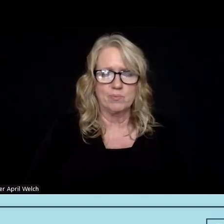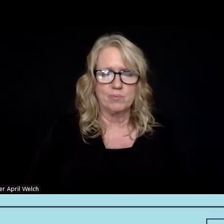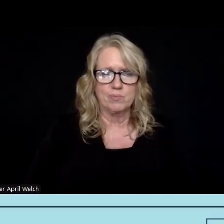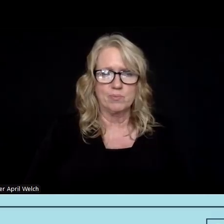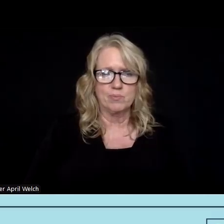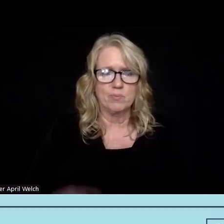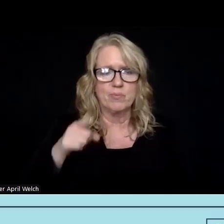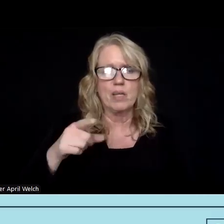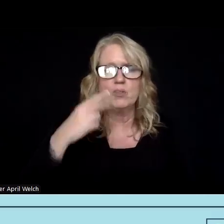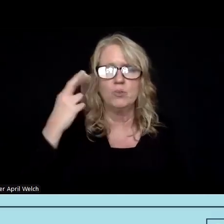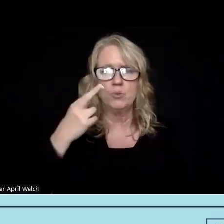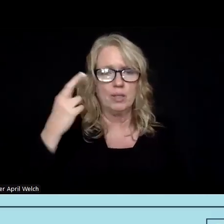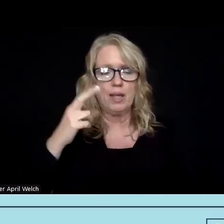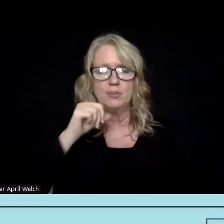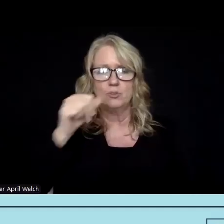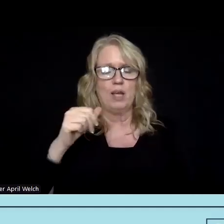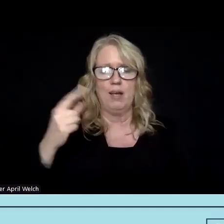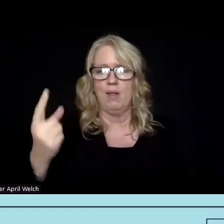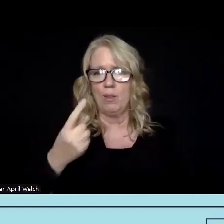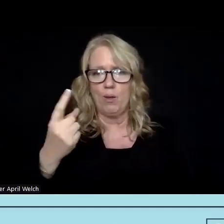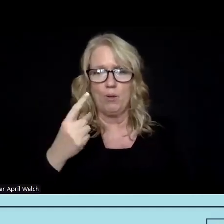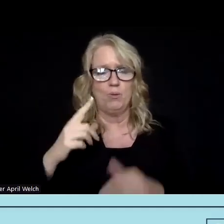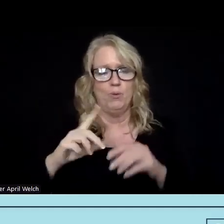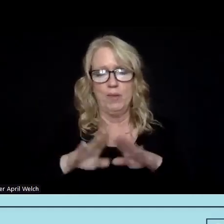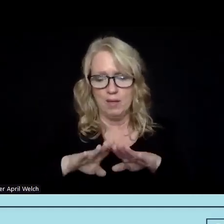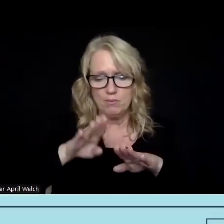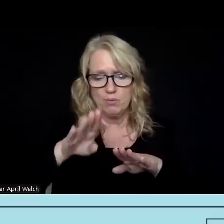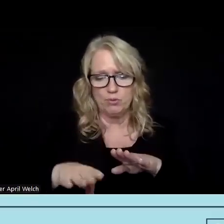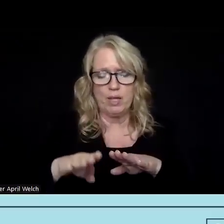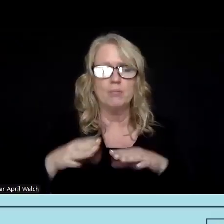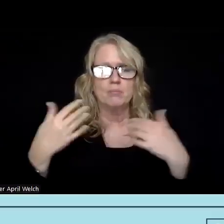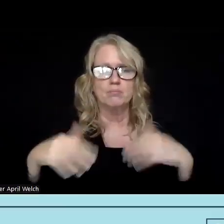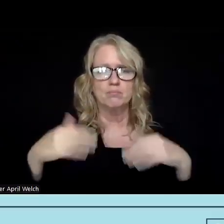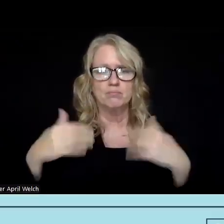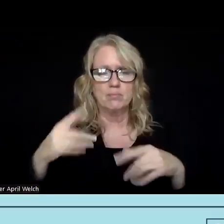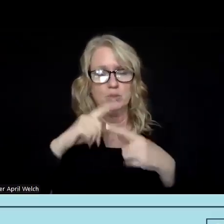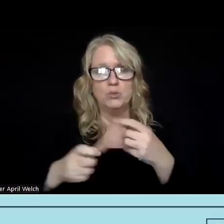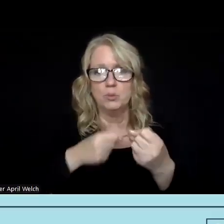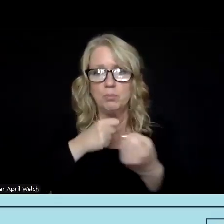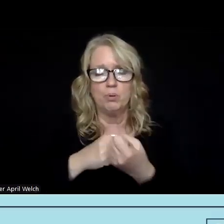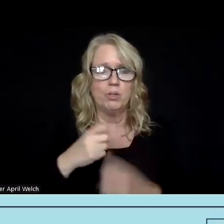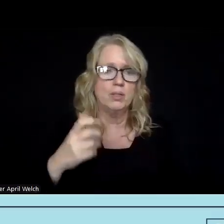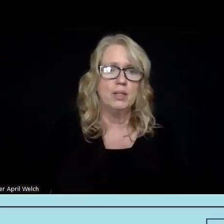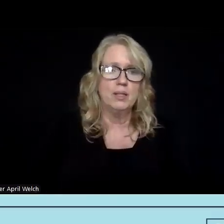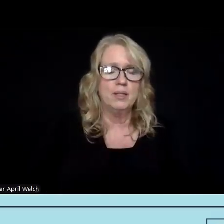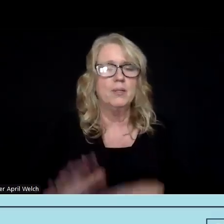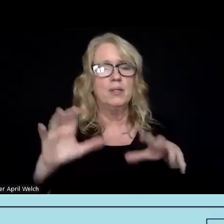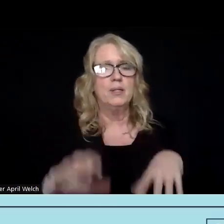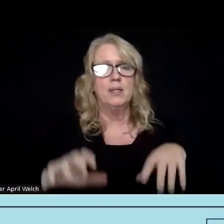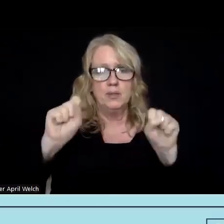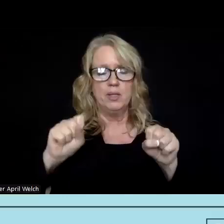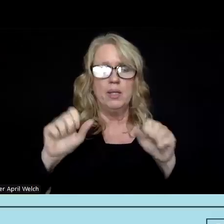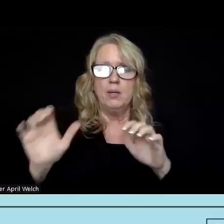When you realize that you're not alone, once you take that first step, there's so much support. We just have to take the action to go and